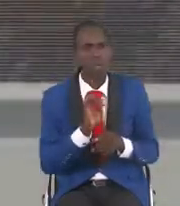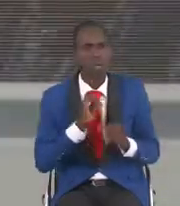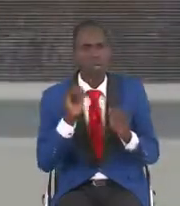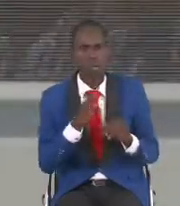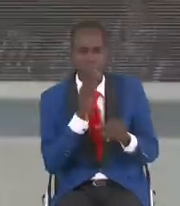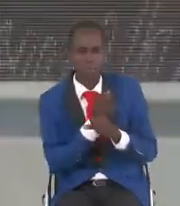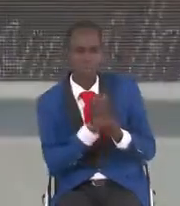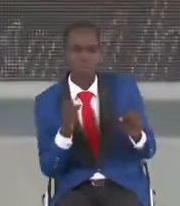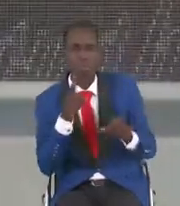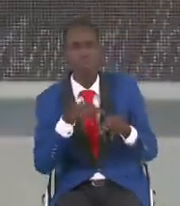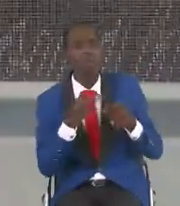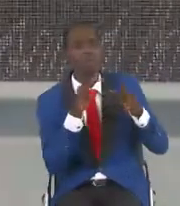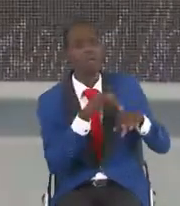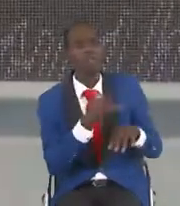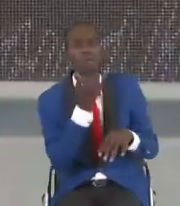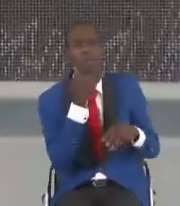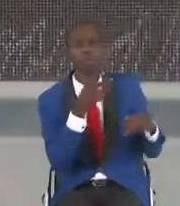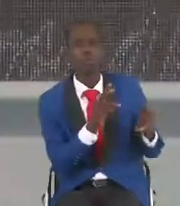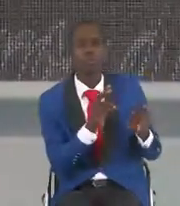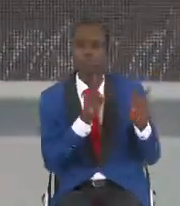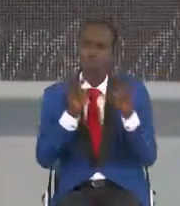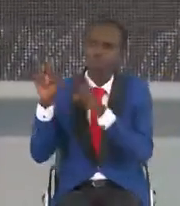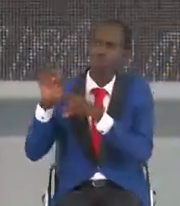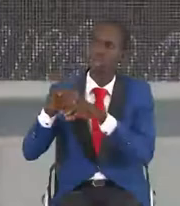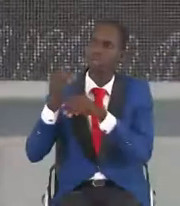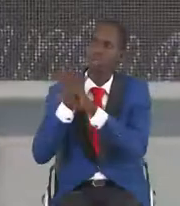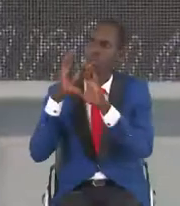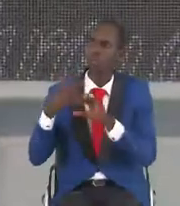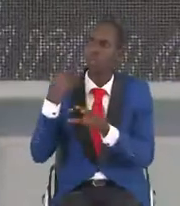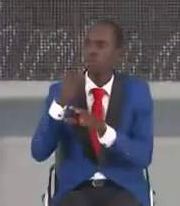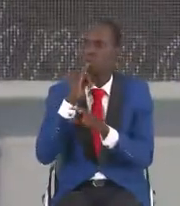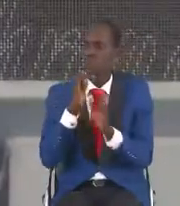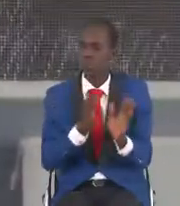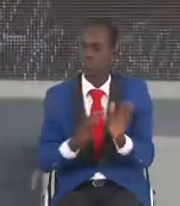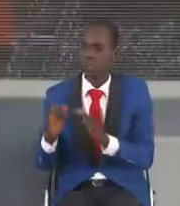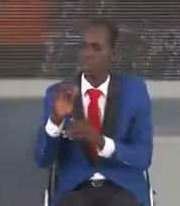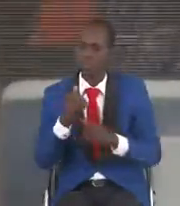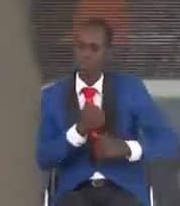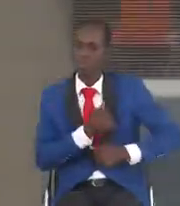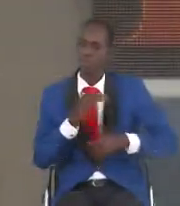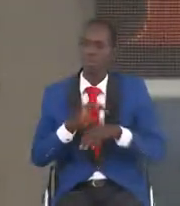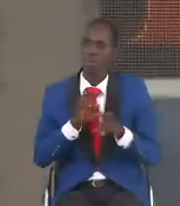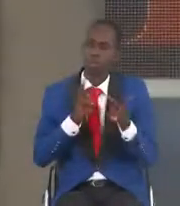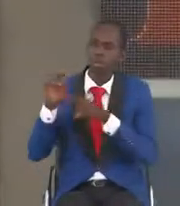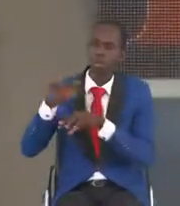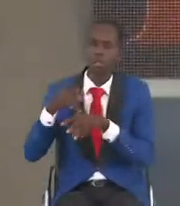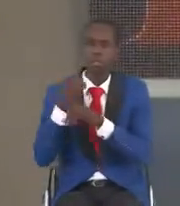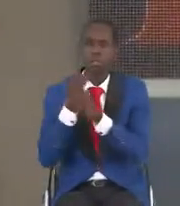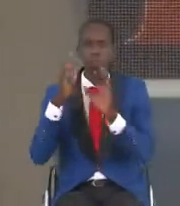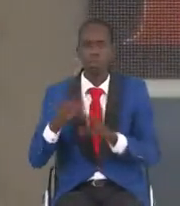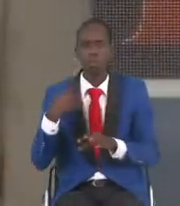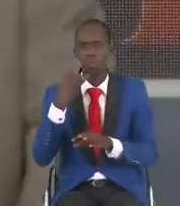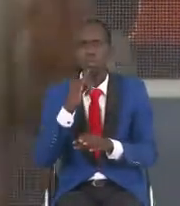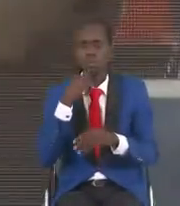at the wrong thing. Look at the Savior who is preparing a militant church. Look at the Savior who is preparing a